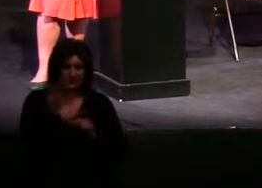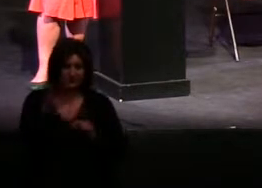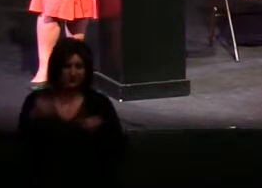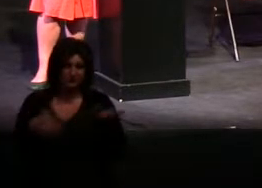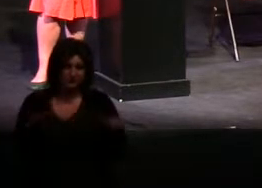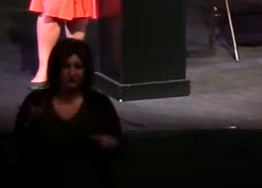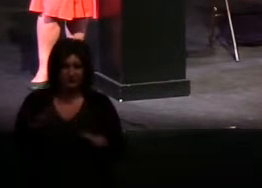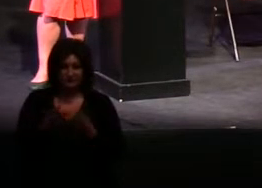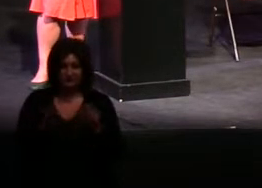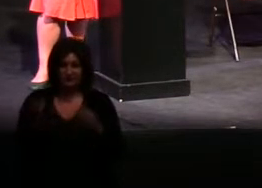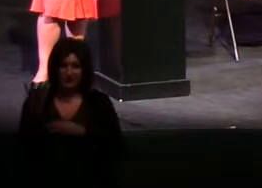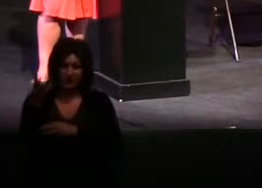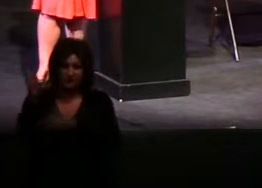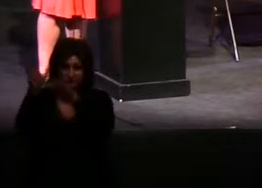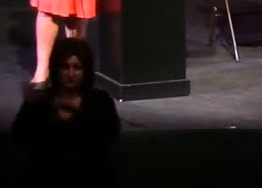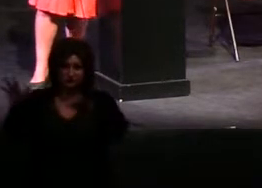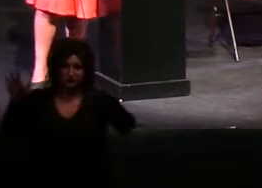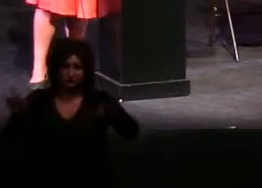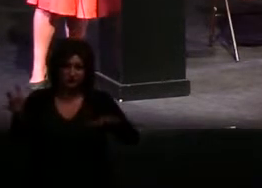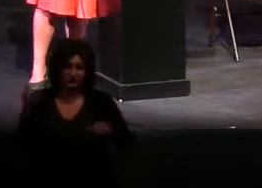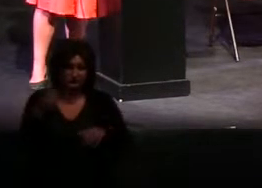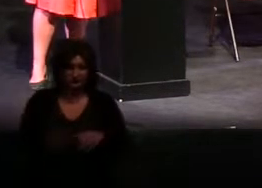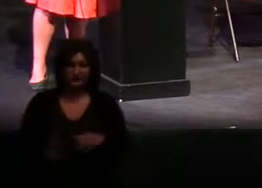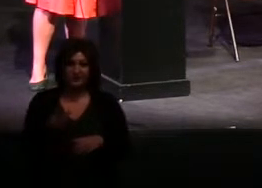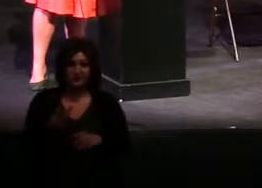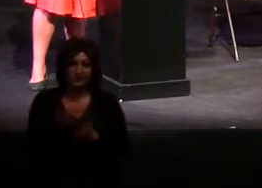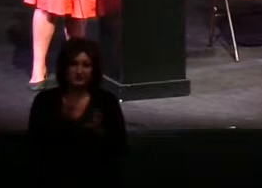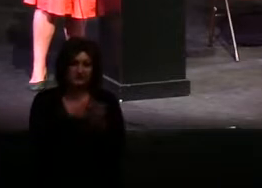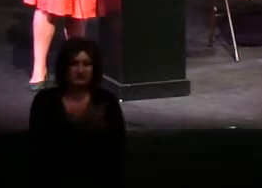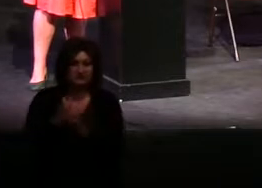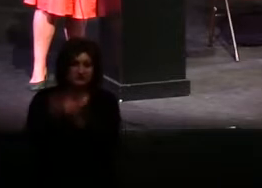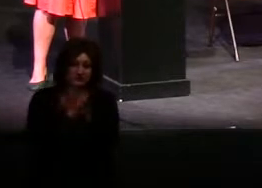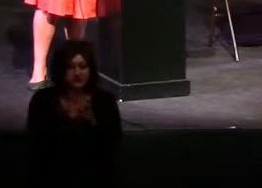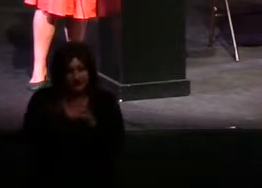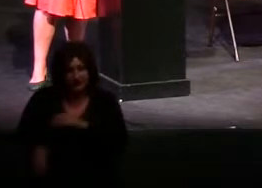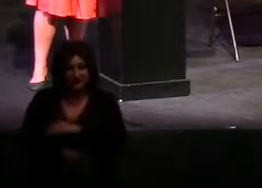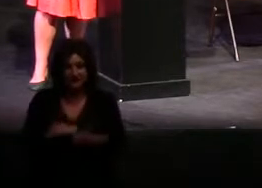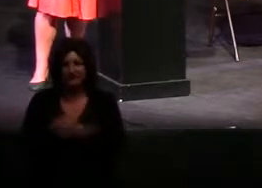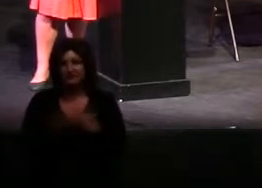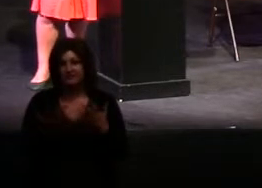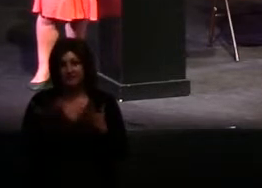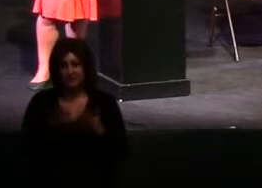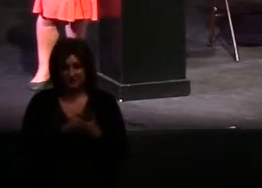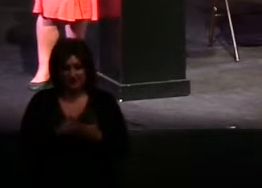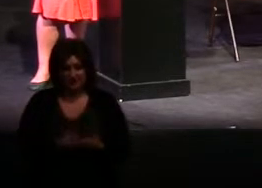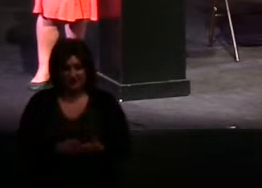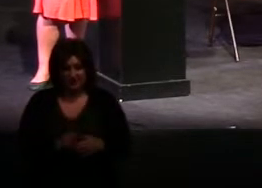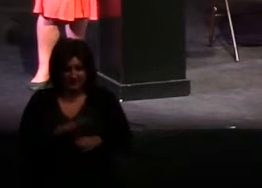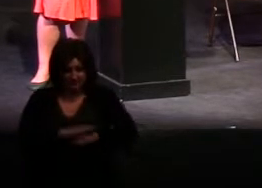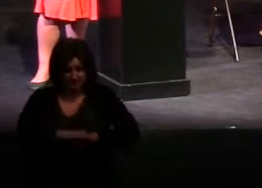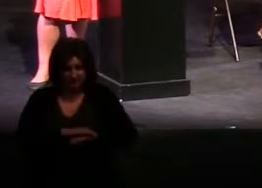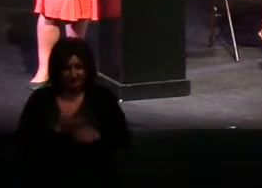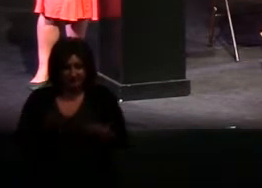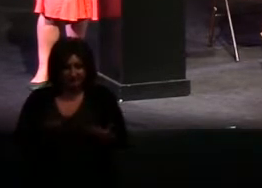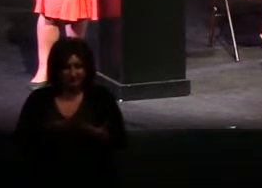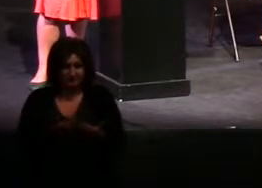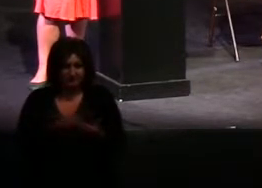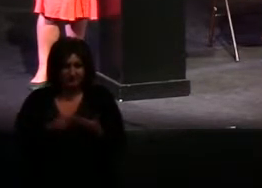wall of branches, your goddamn three dogs barking at it all. What writing is indigenous to a